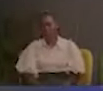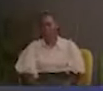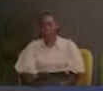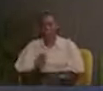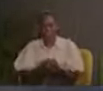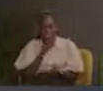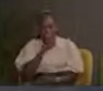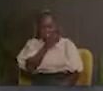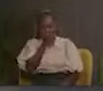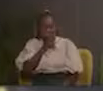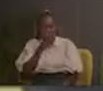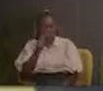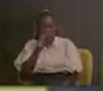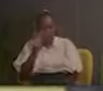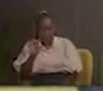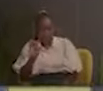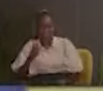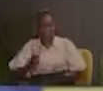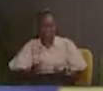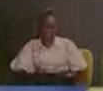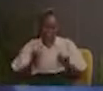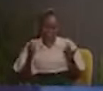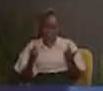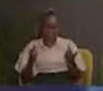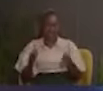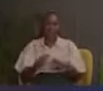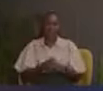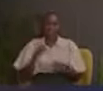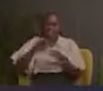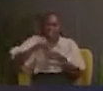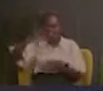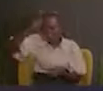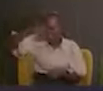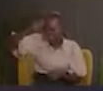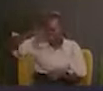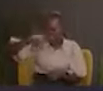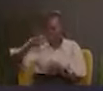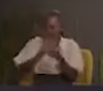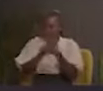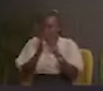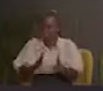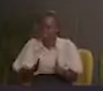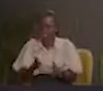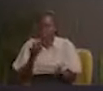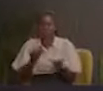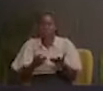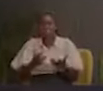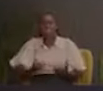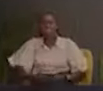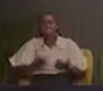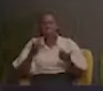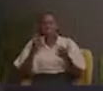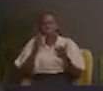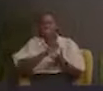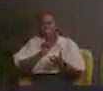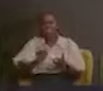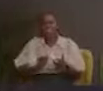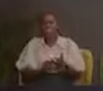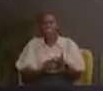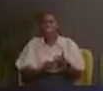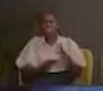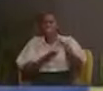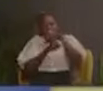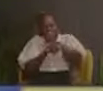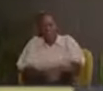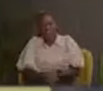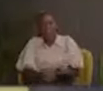highly knowledge dependent. In ignorance, the believer will live a defeated life. In ignorance, the